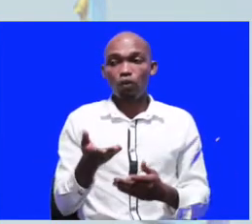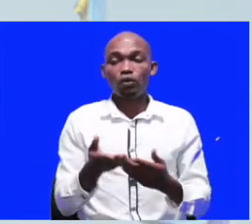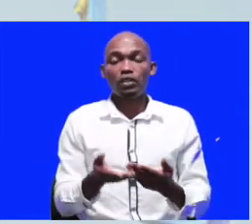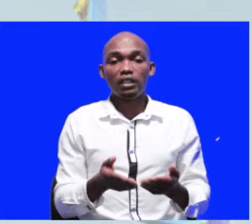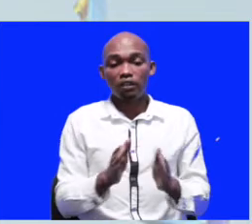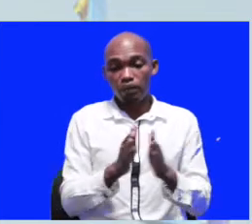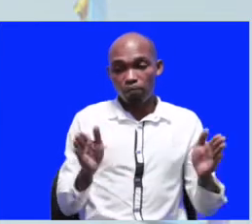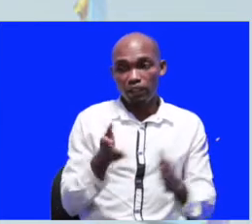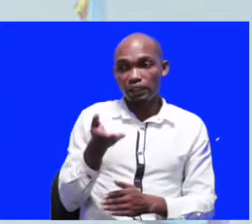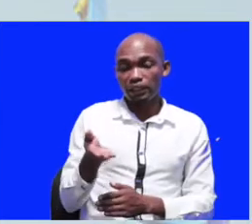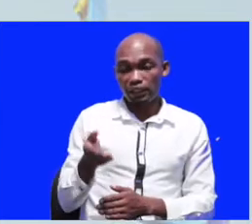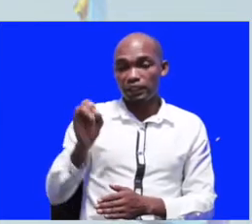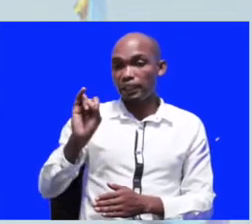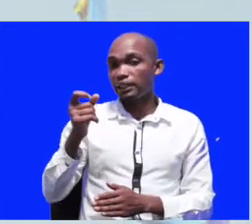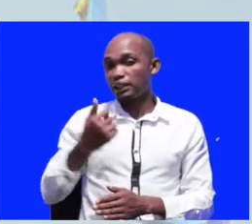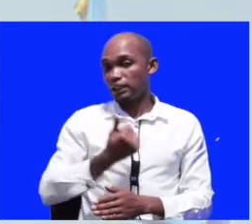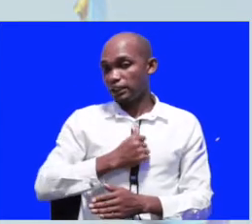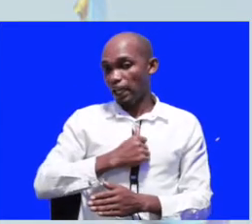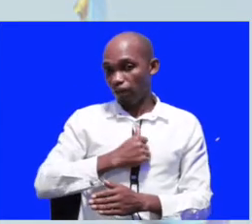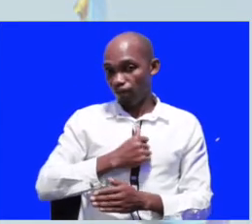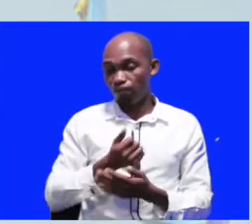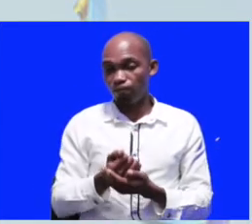could replicate itself.